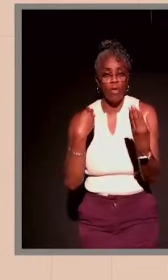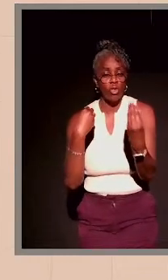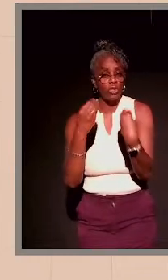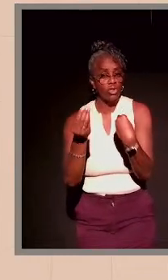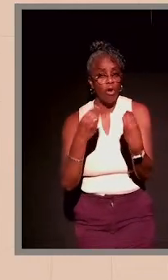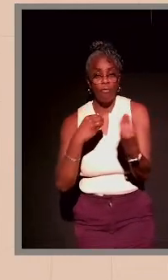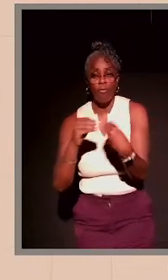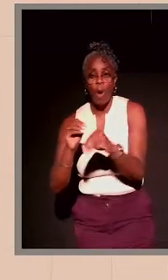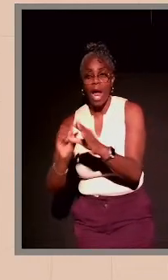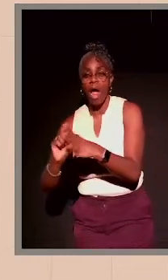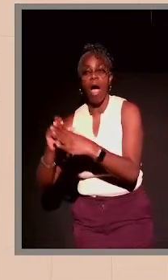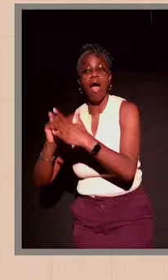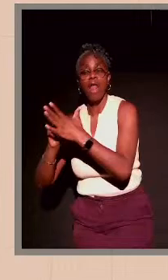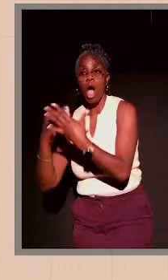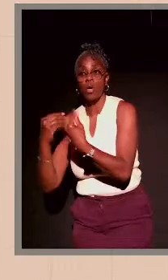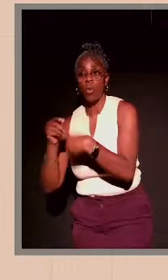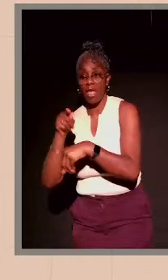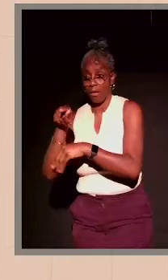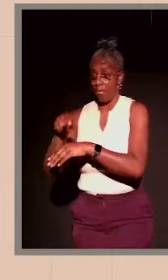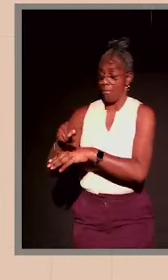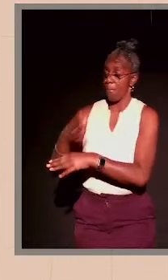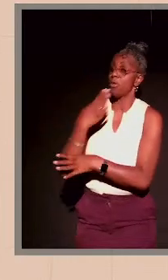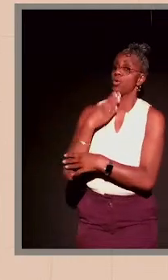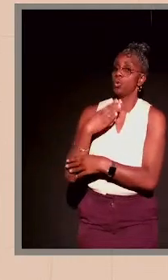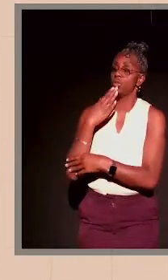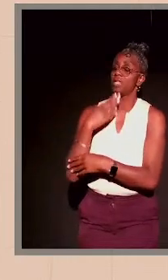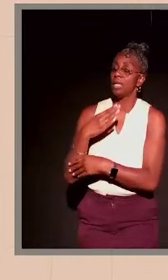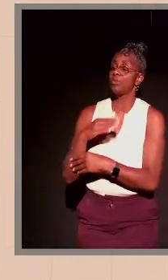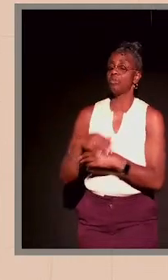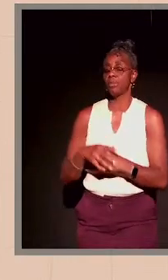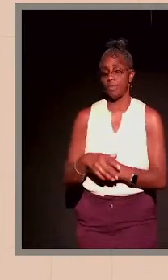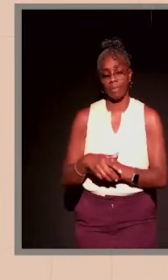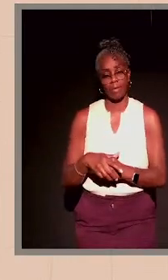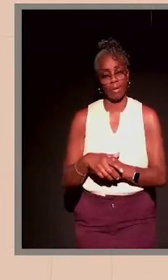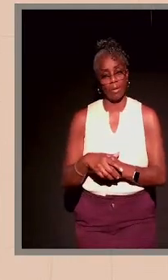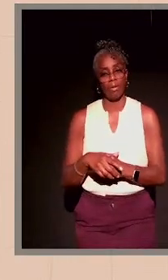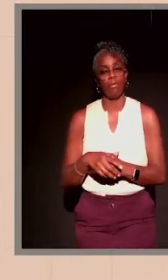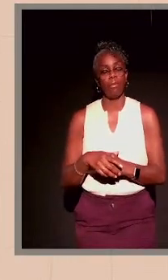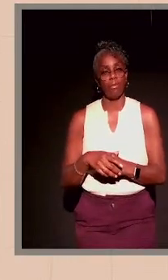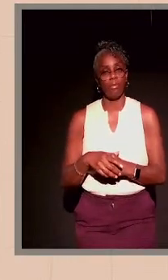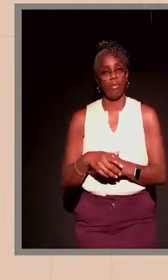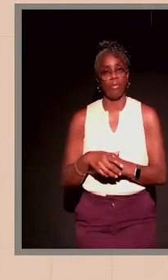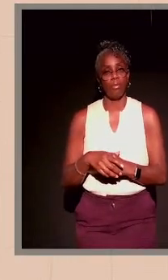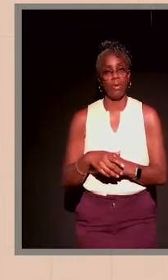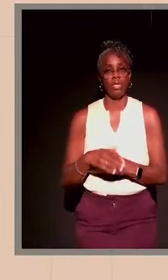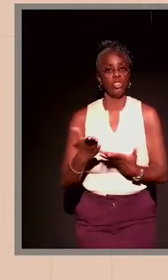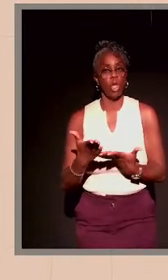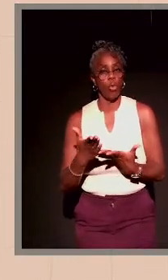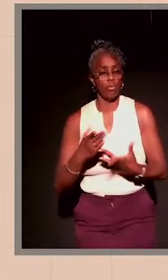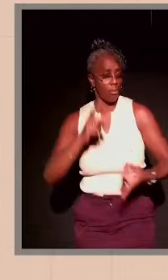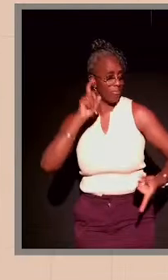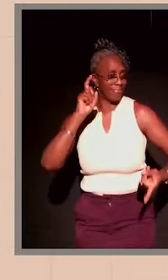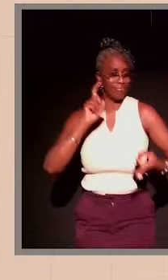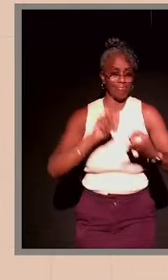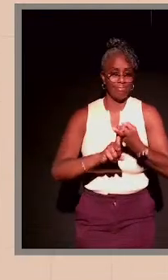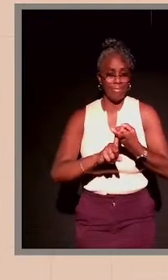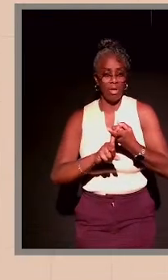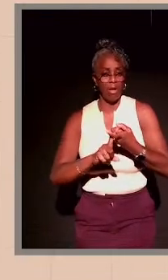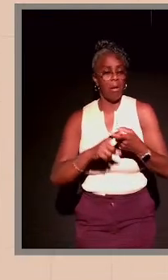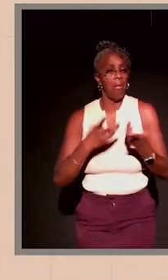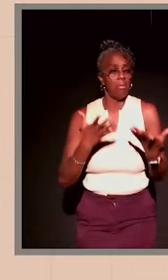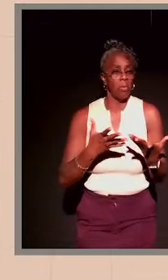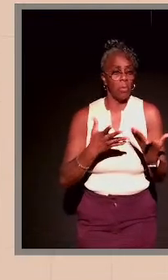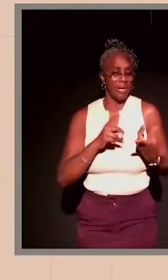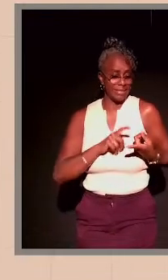hardware that they happen to be using. And thus they were not going to be constrained to working